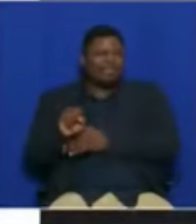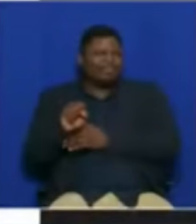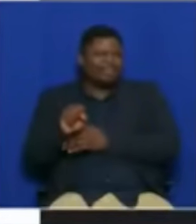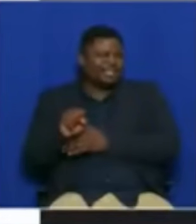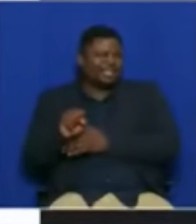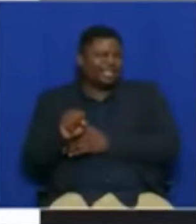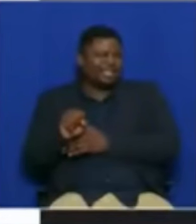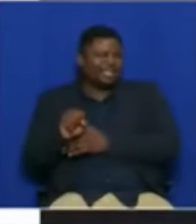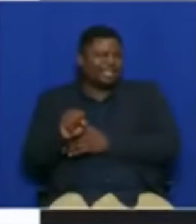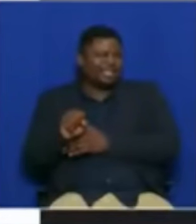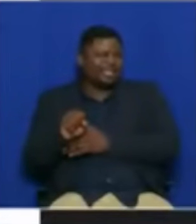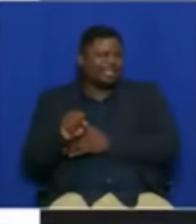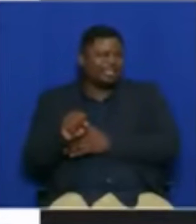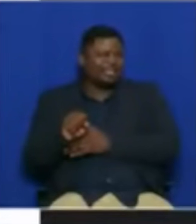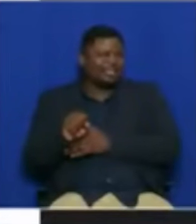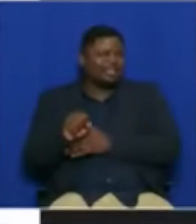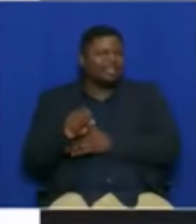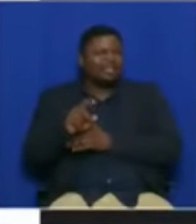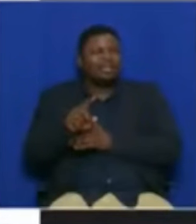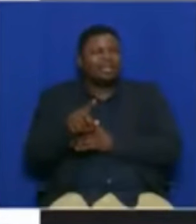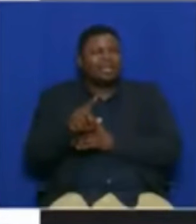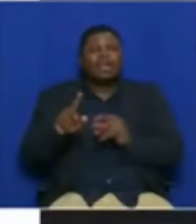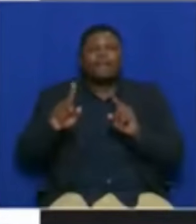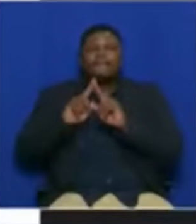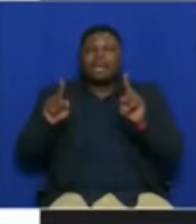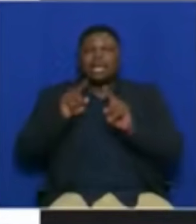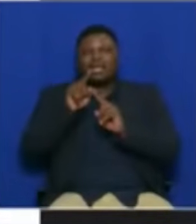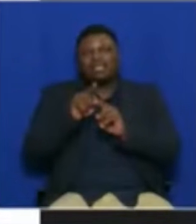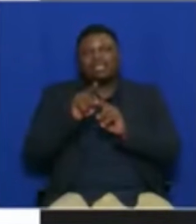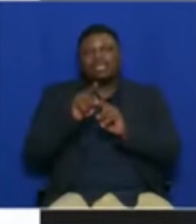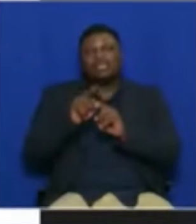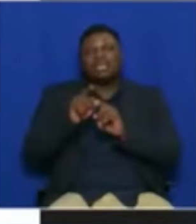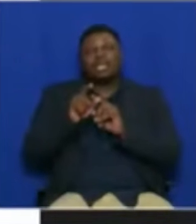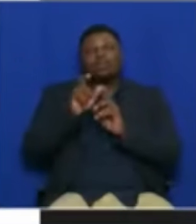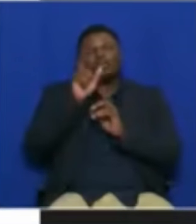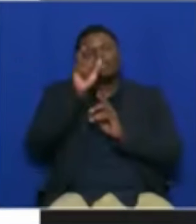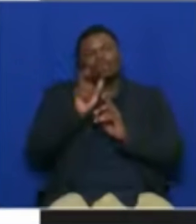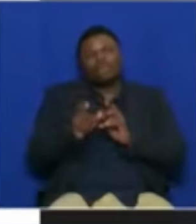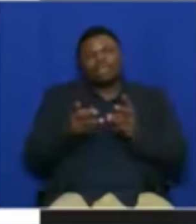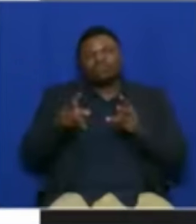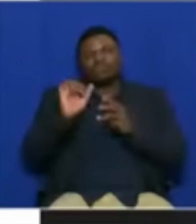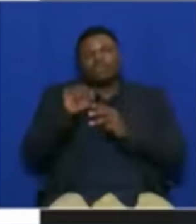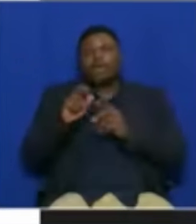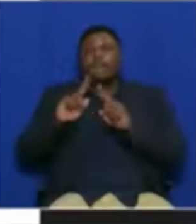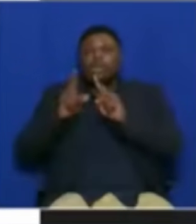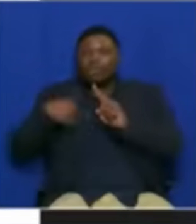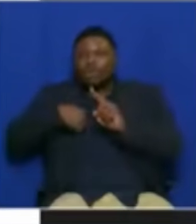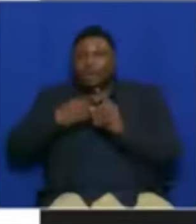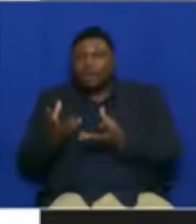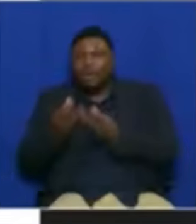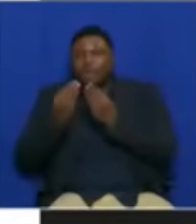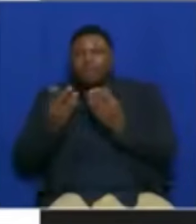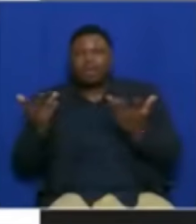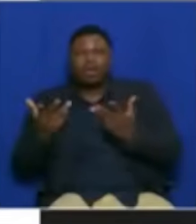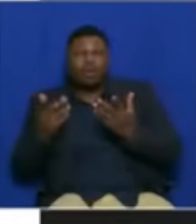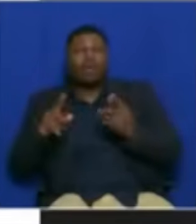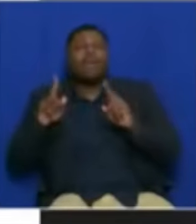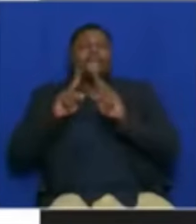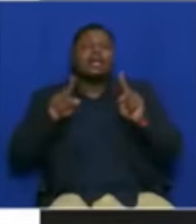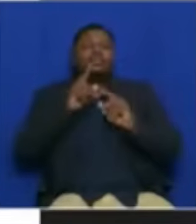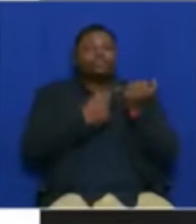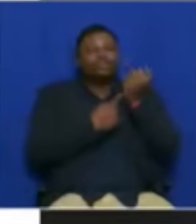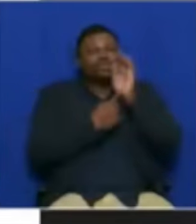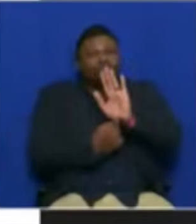This is how we do it. Where do we find that? Commissioner, You would have to refer us to something that we can look